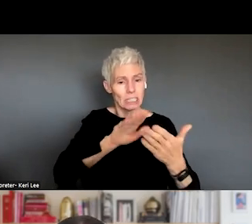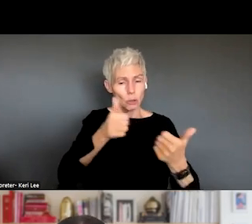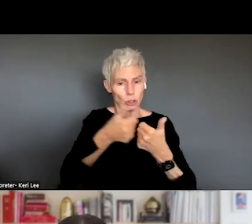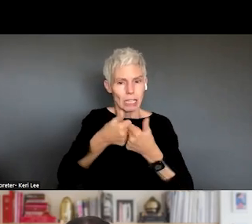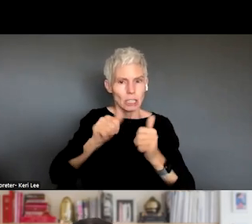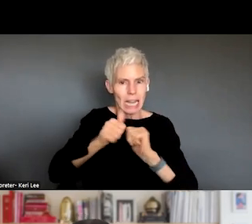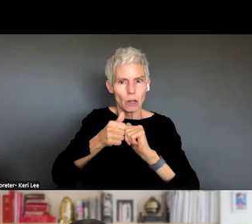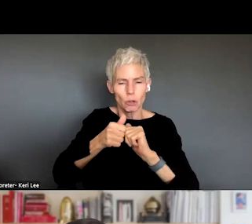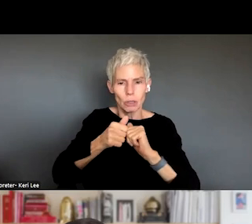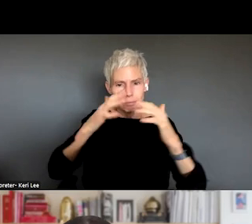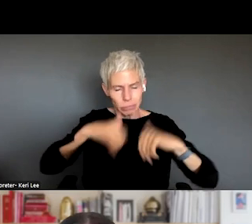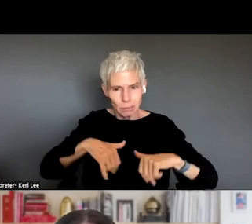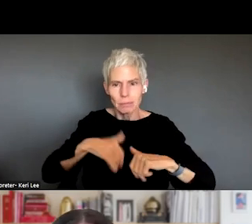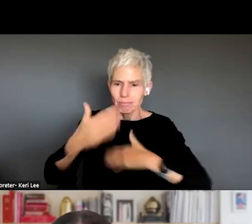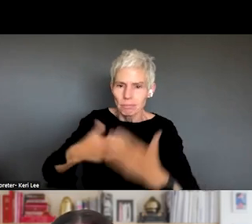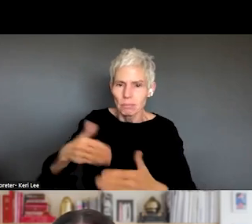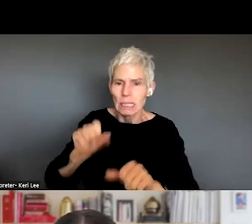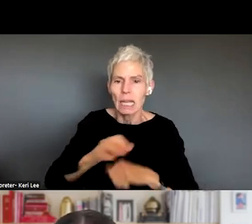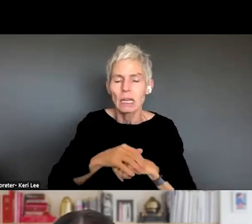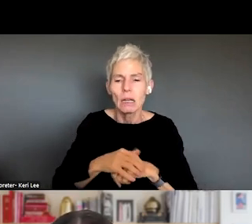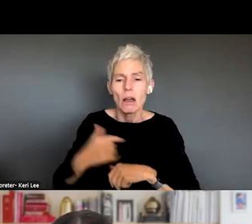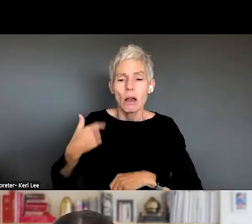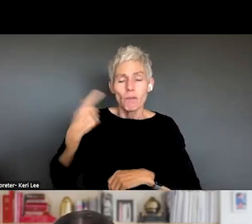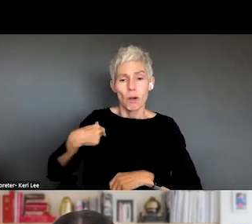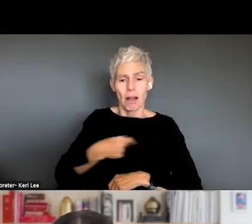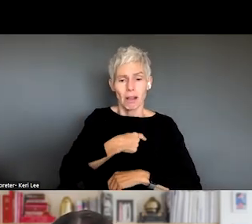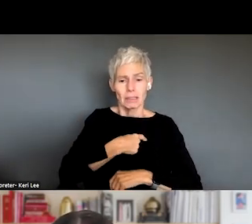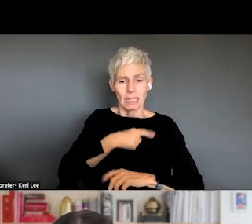Absolutely. I think for us as a program that